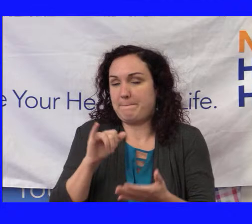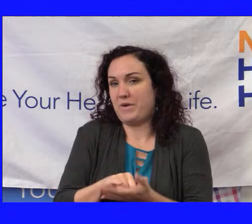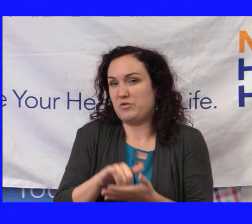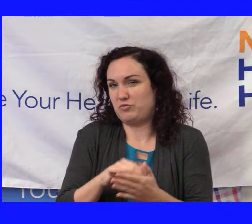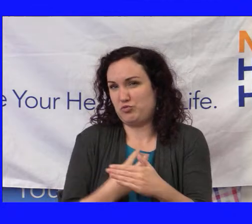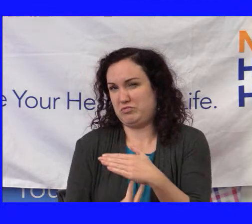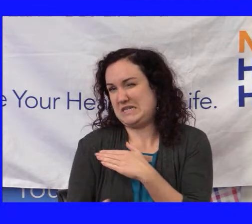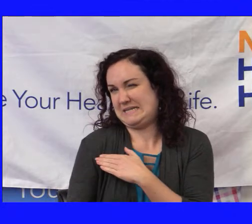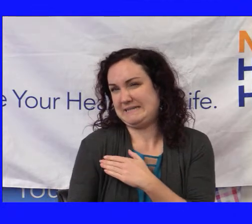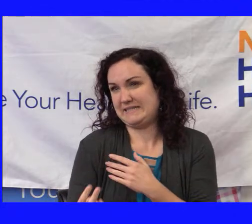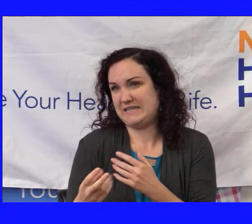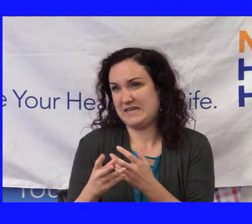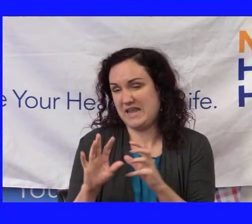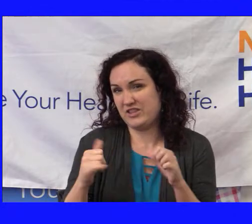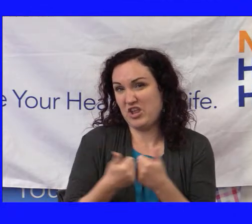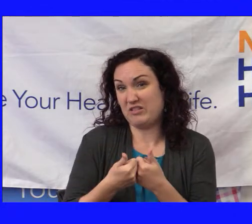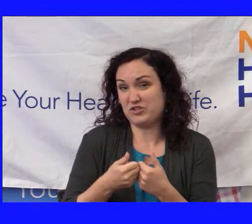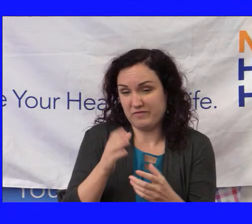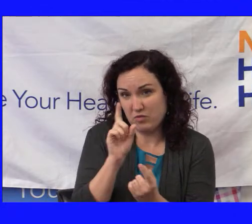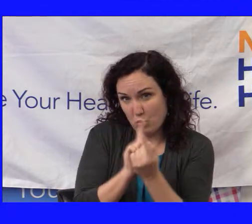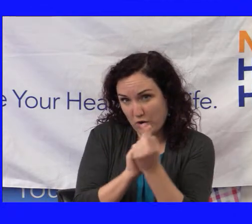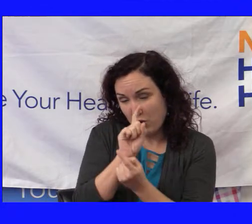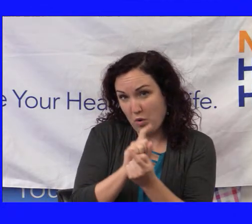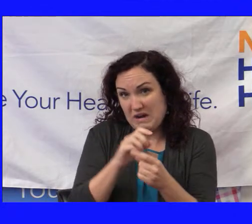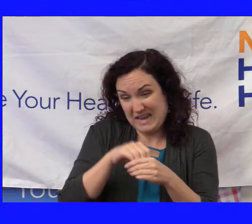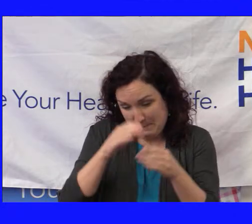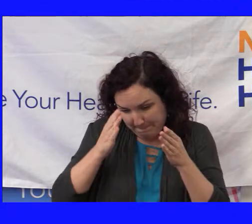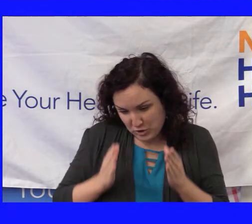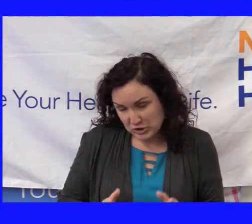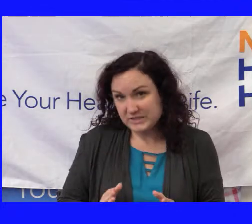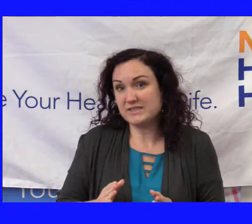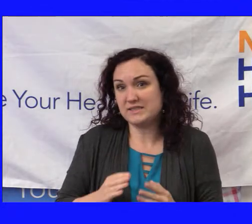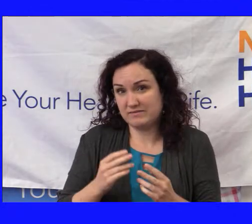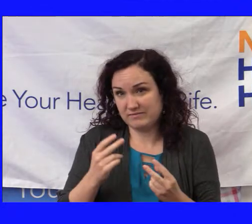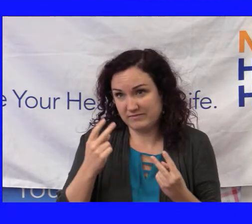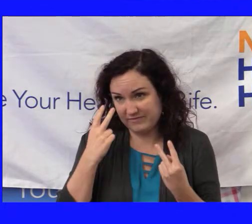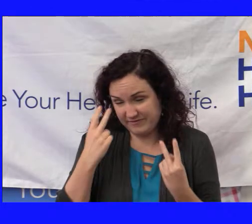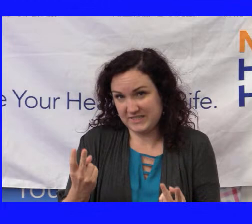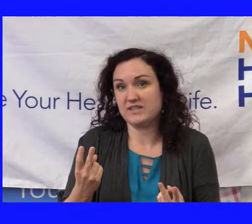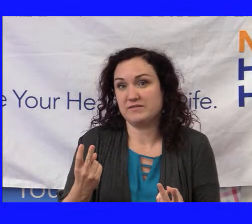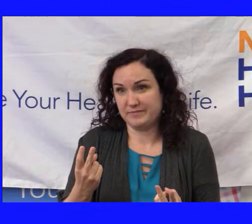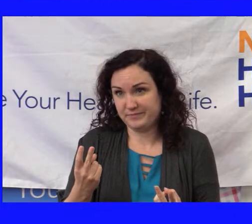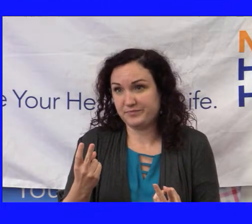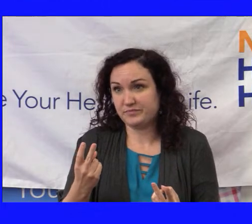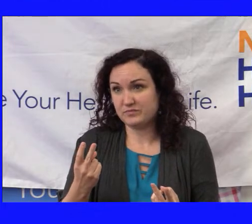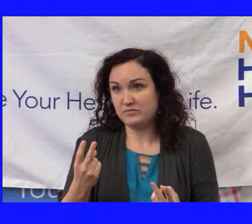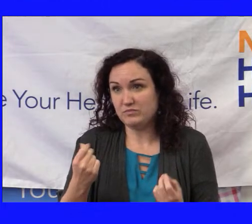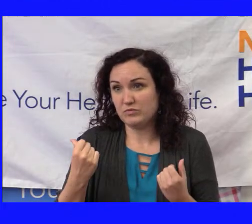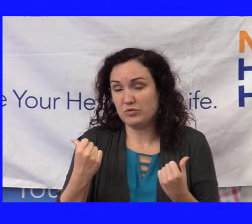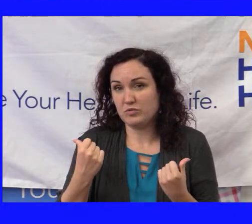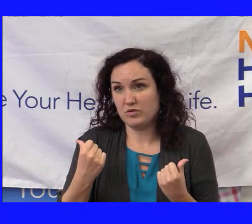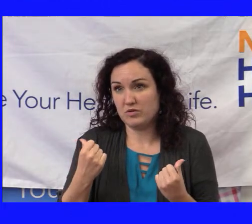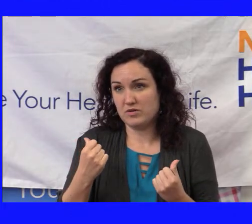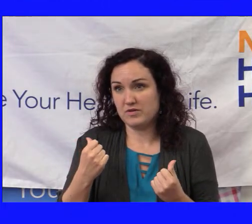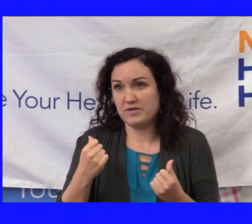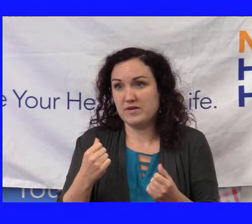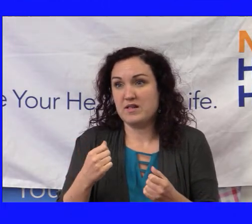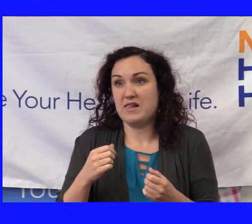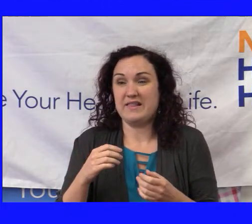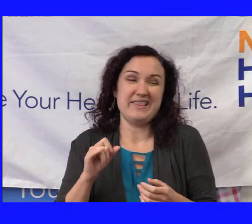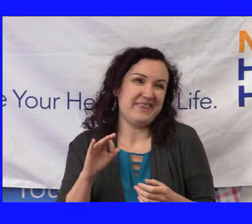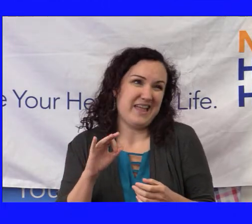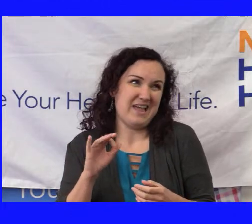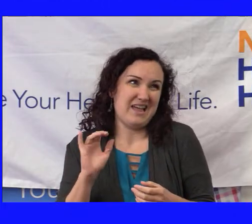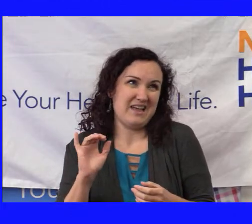unpredictability and challenge of in-person visits in a period where we are approaching and moving into a COVID surge.